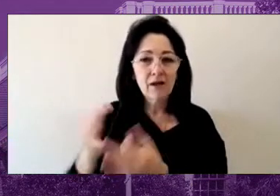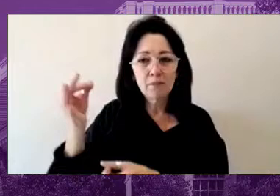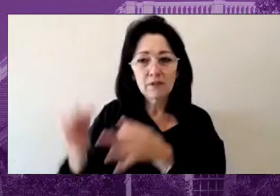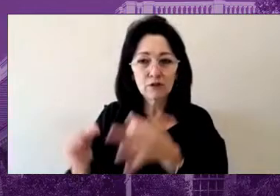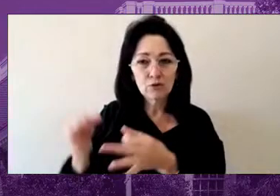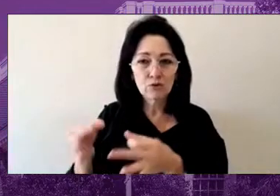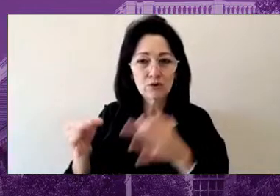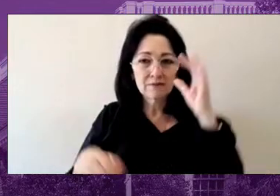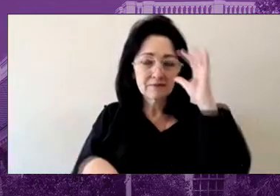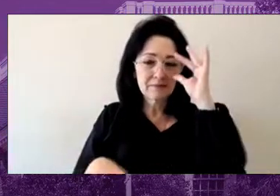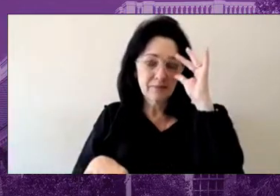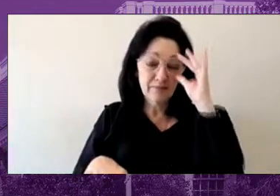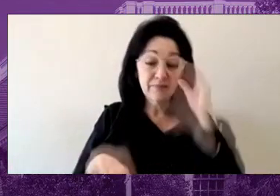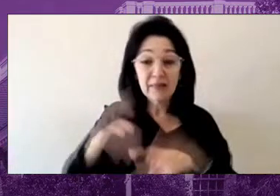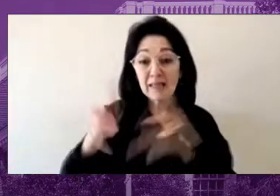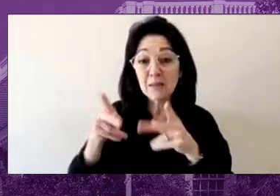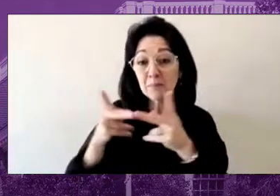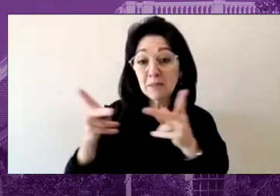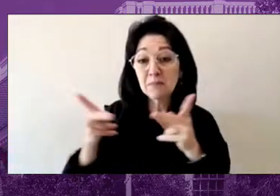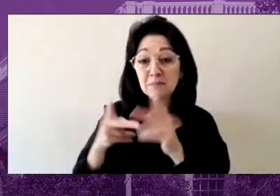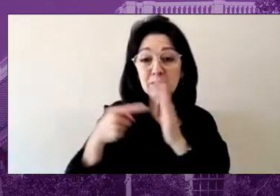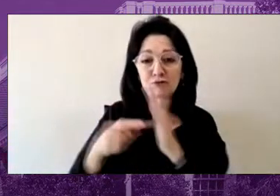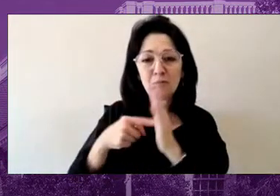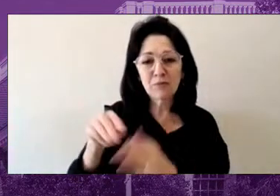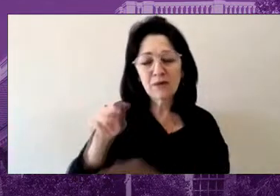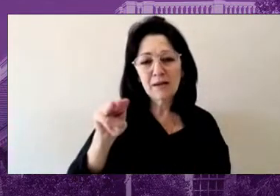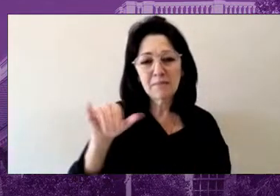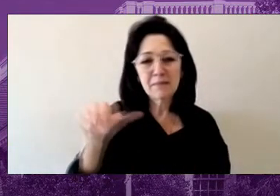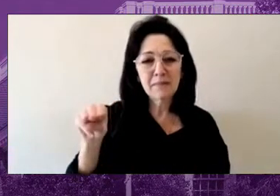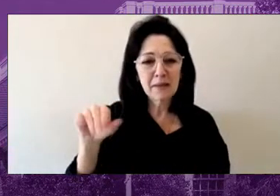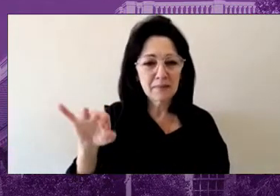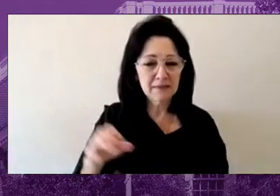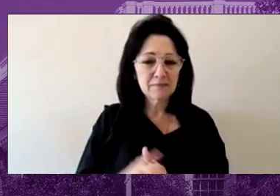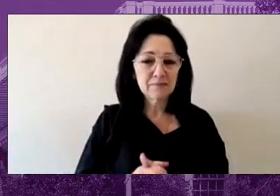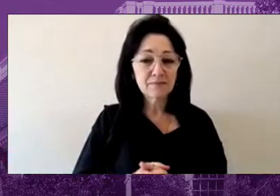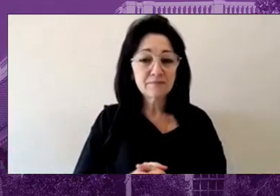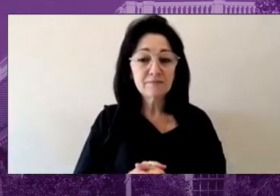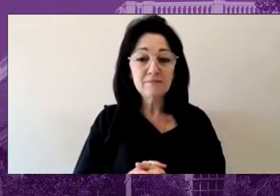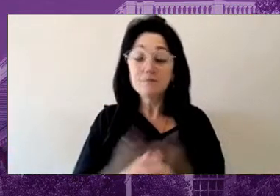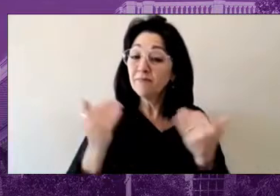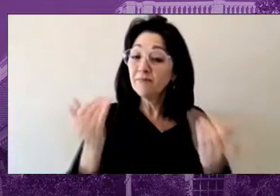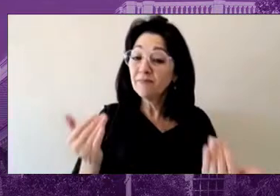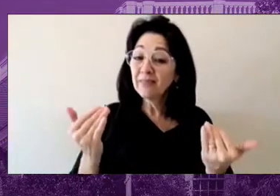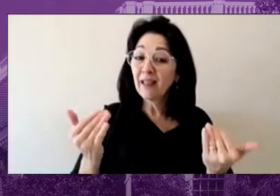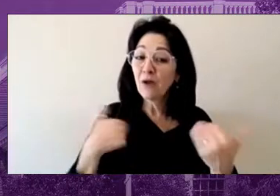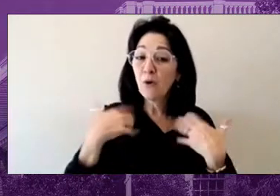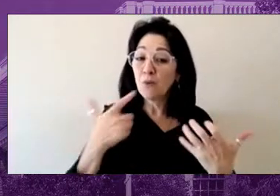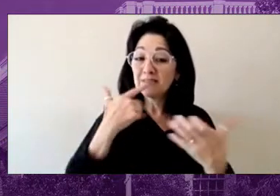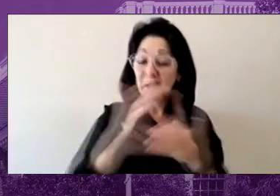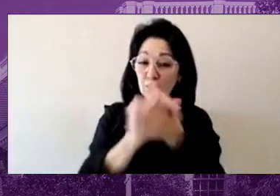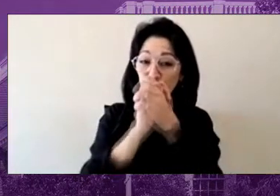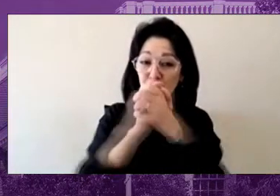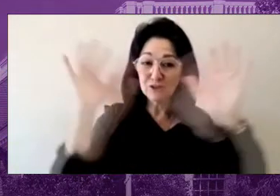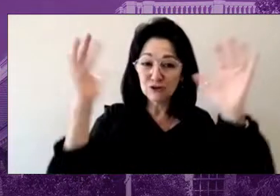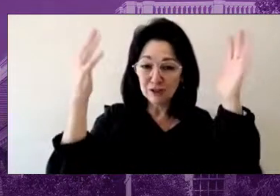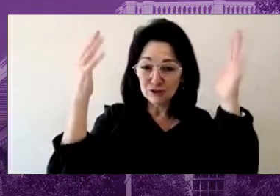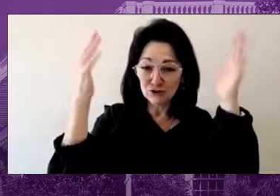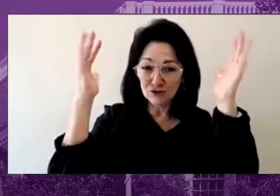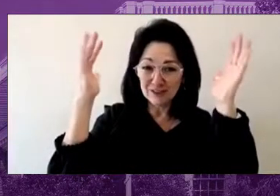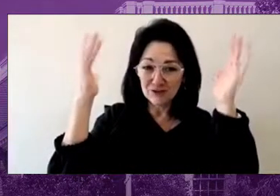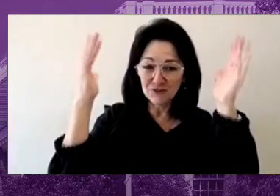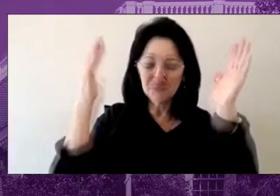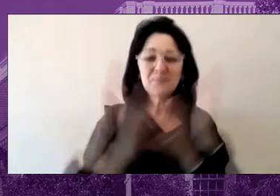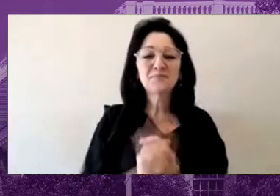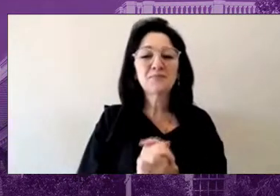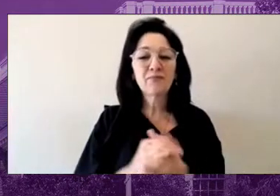Thank you, Mo. Why don't we have a few remarks from the award recipients? Congratulations. We appreciate your